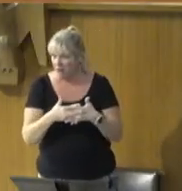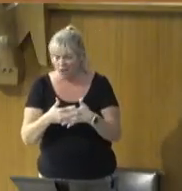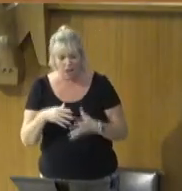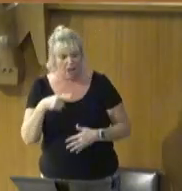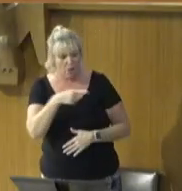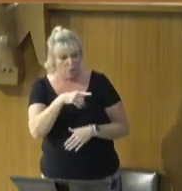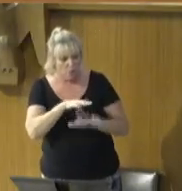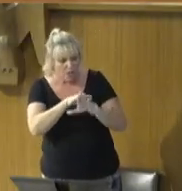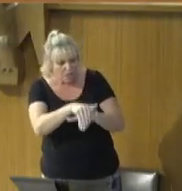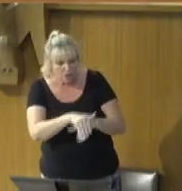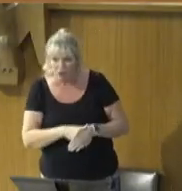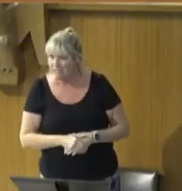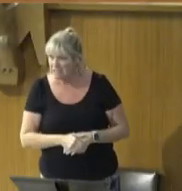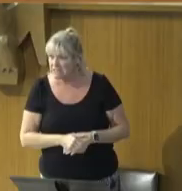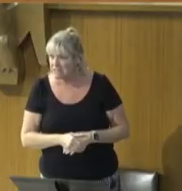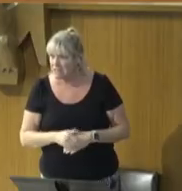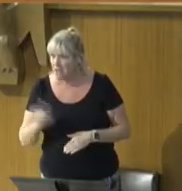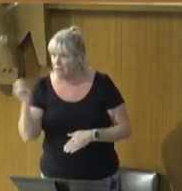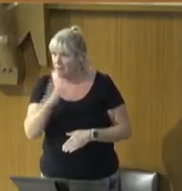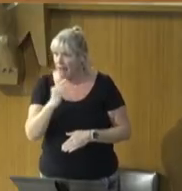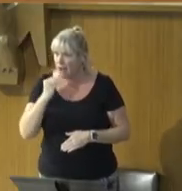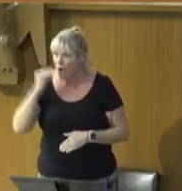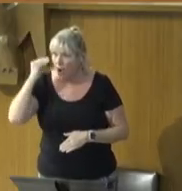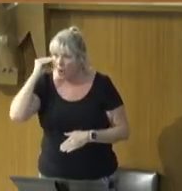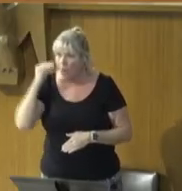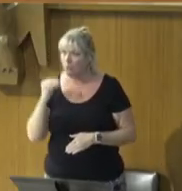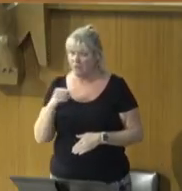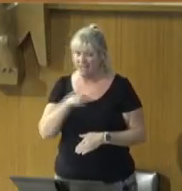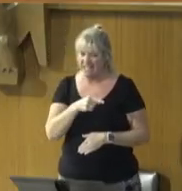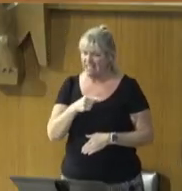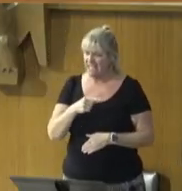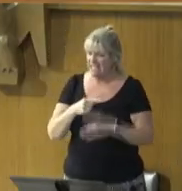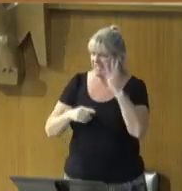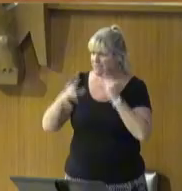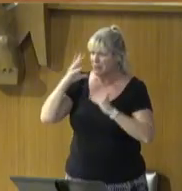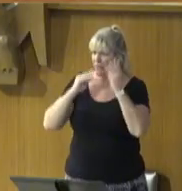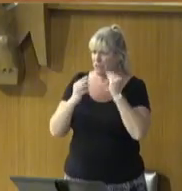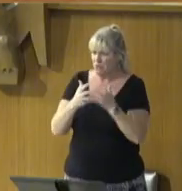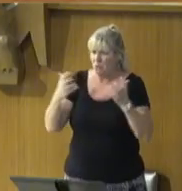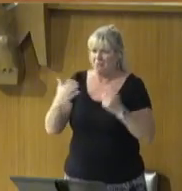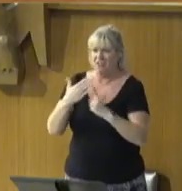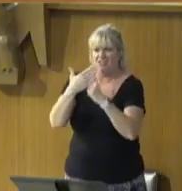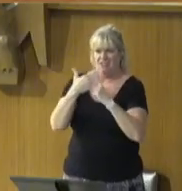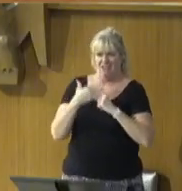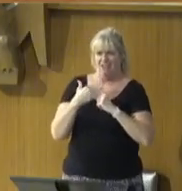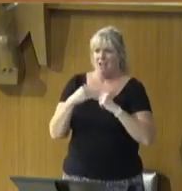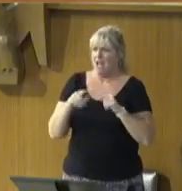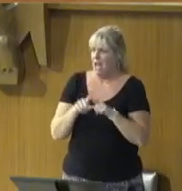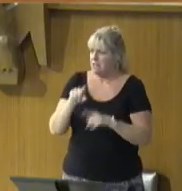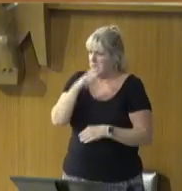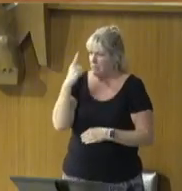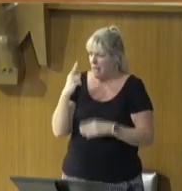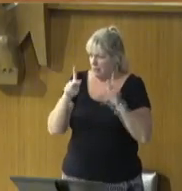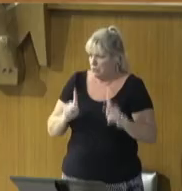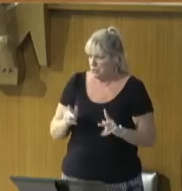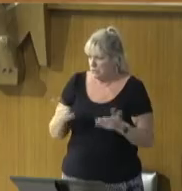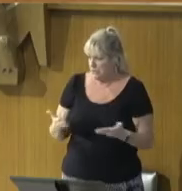returned home from the Olympics, Jesse Owens would be subject to mistreatment as a black man in America.